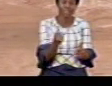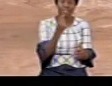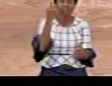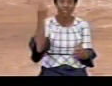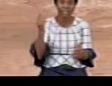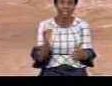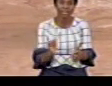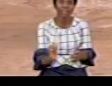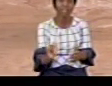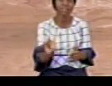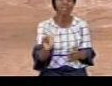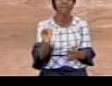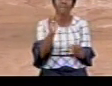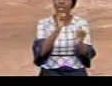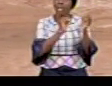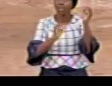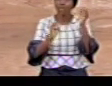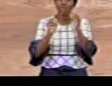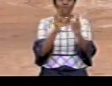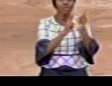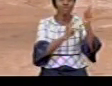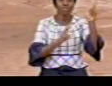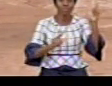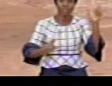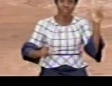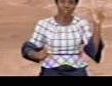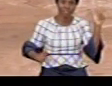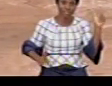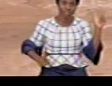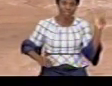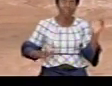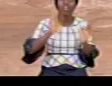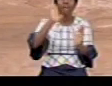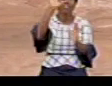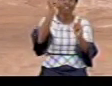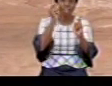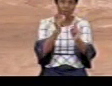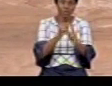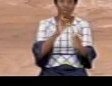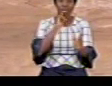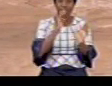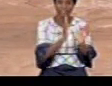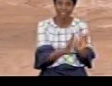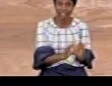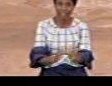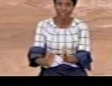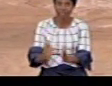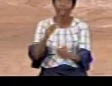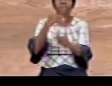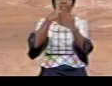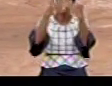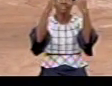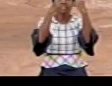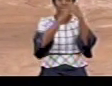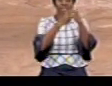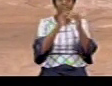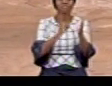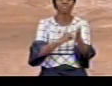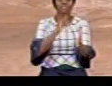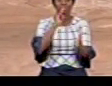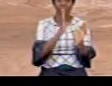forever and ever oh lord thy word is settled in